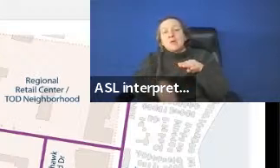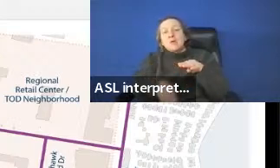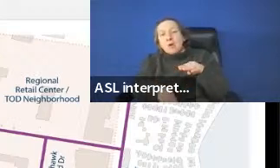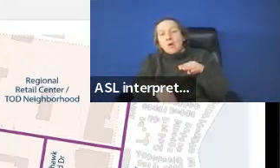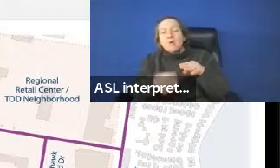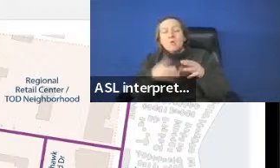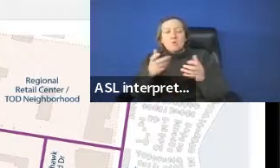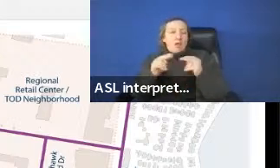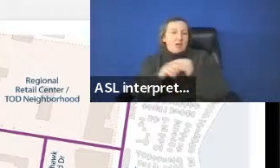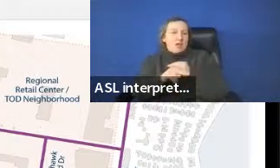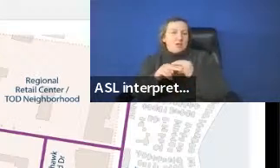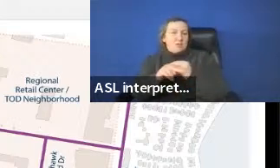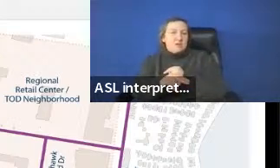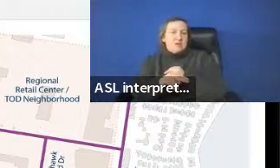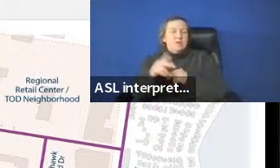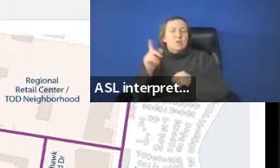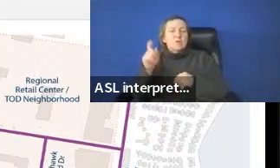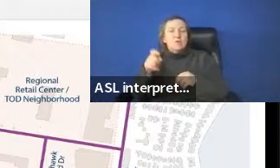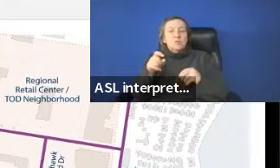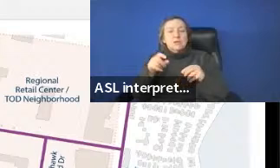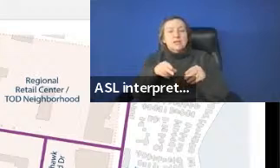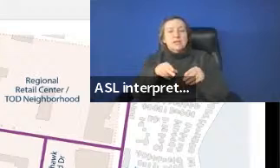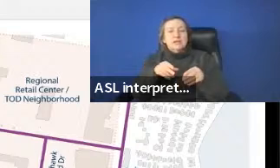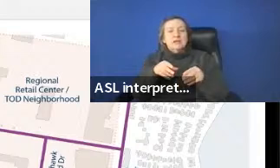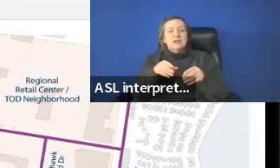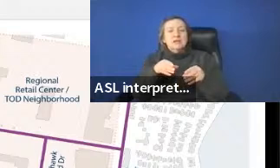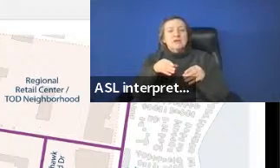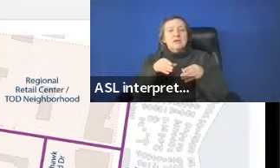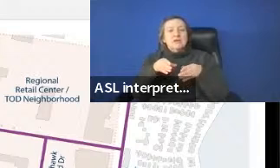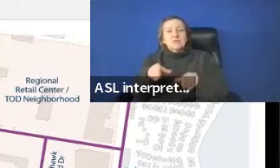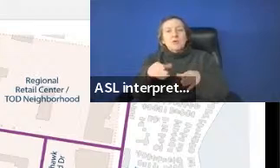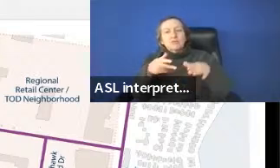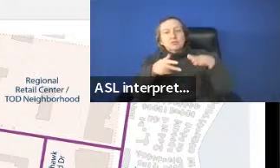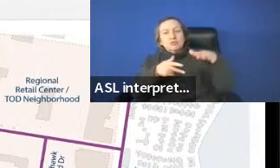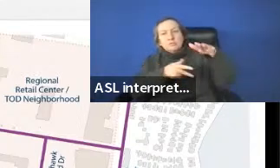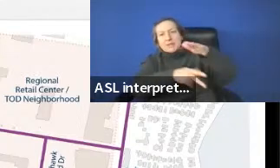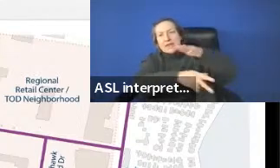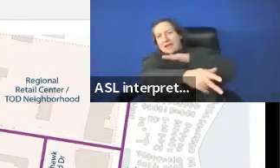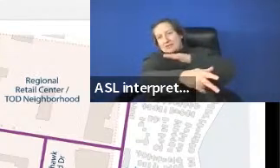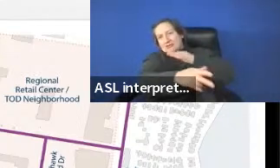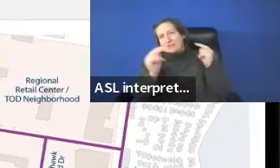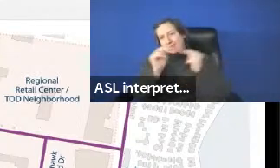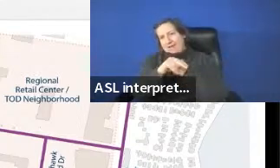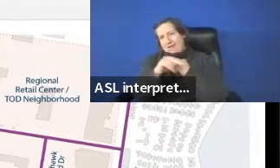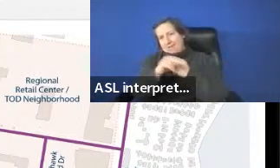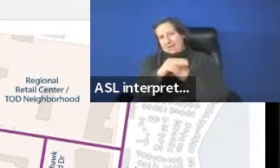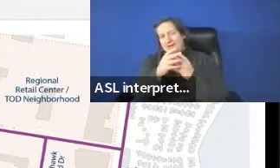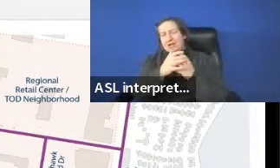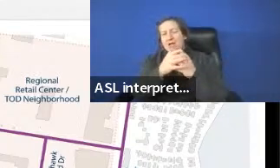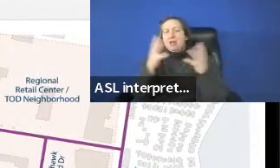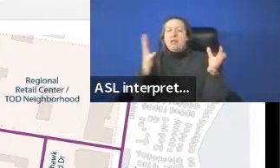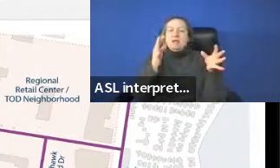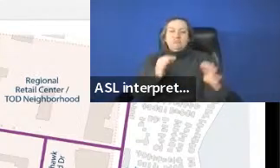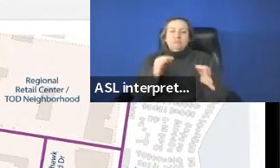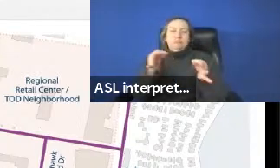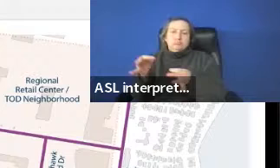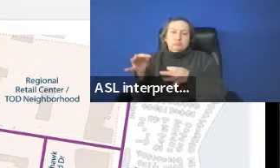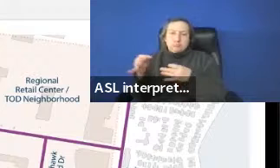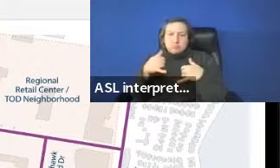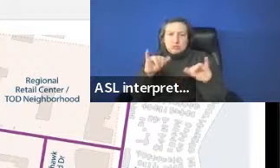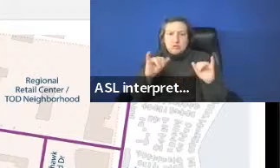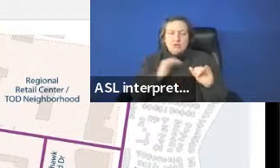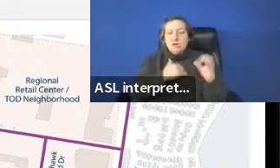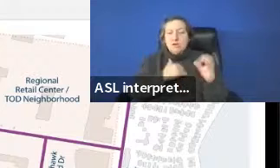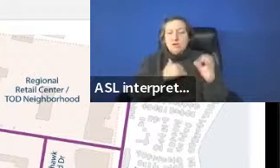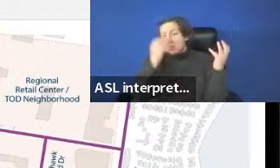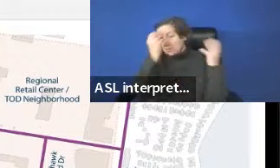also need those roads crossing under the highway. So there's a lot more decisions that need to be made, but our thoughts is